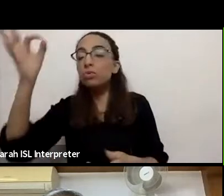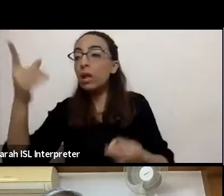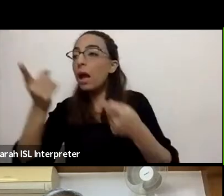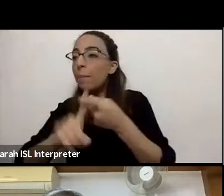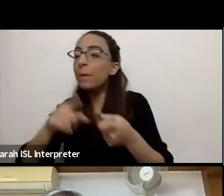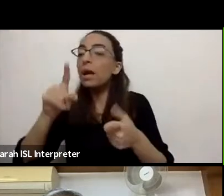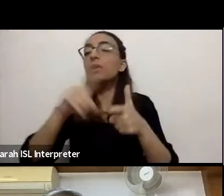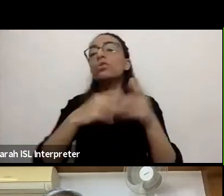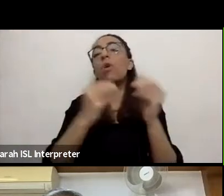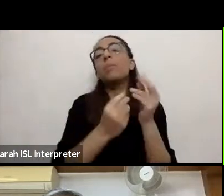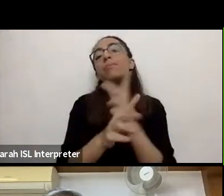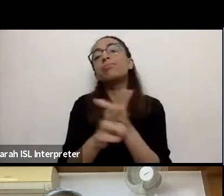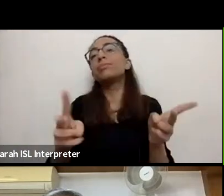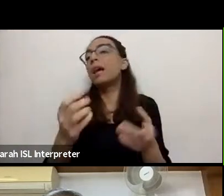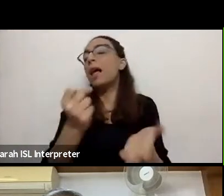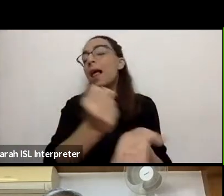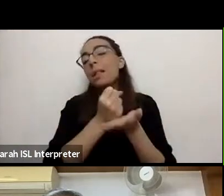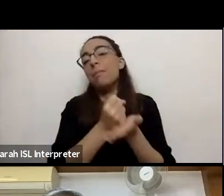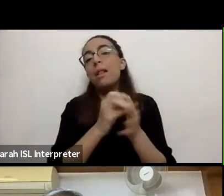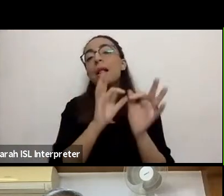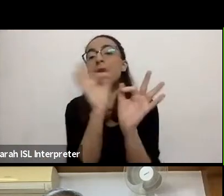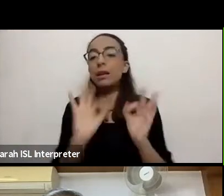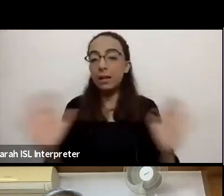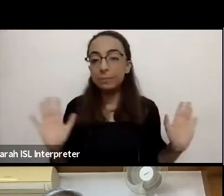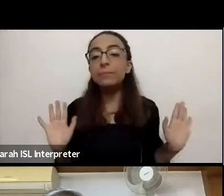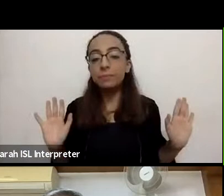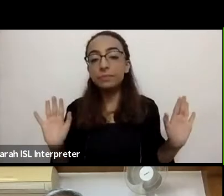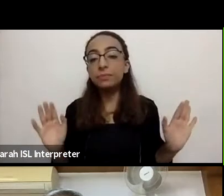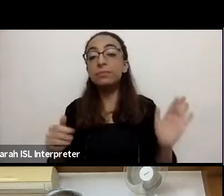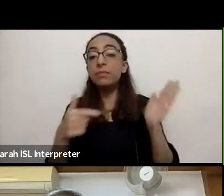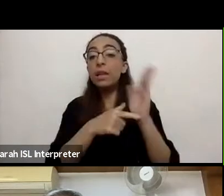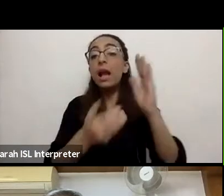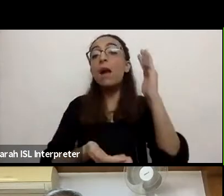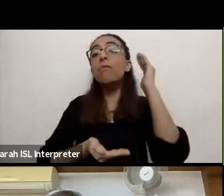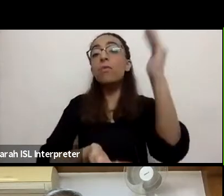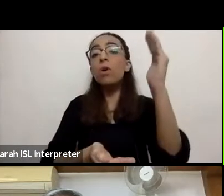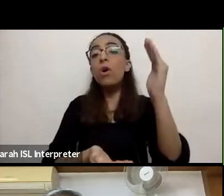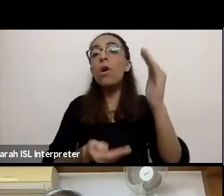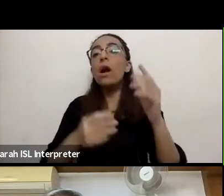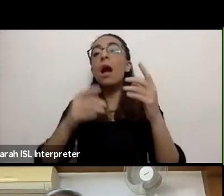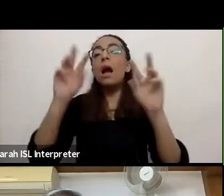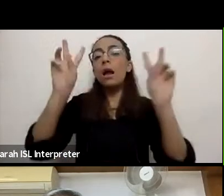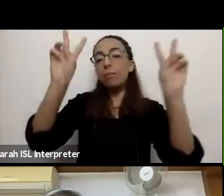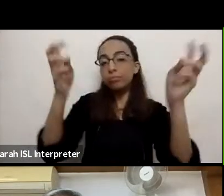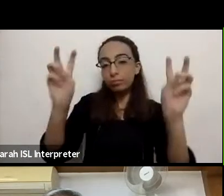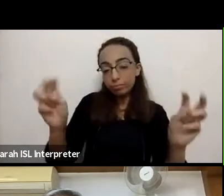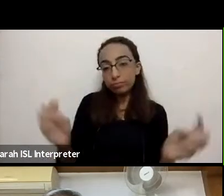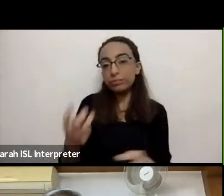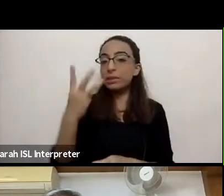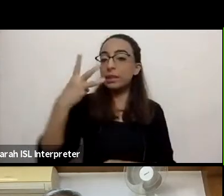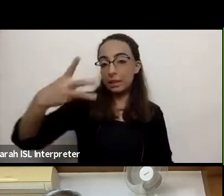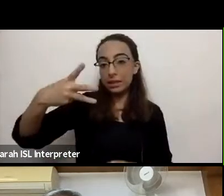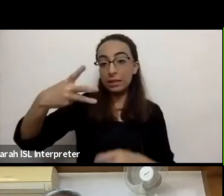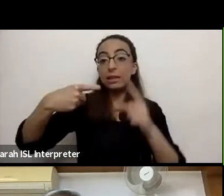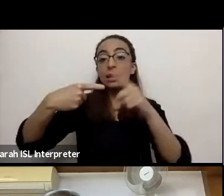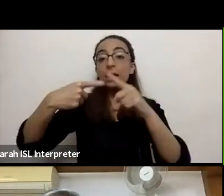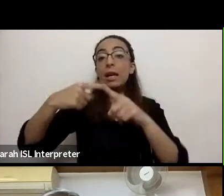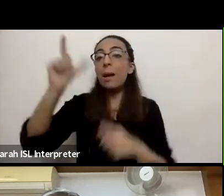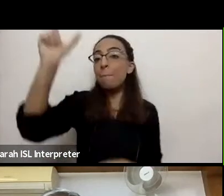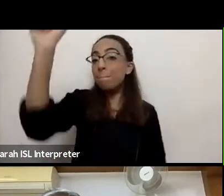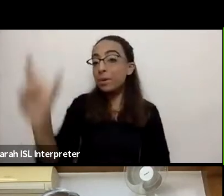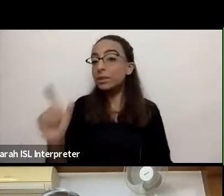and incomes. As we are aware, these awards are always in three categories: role model persons